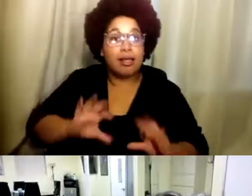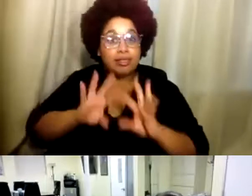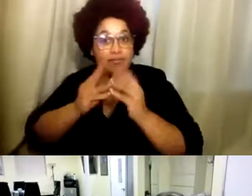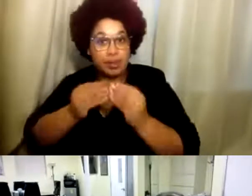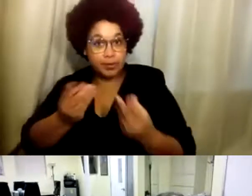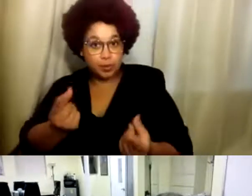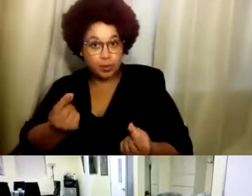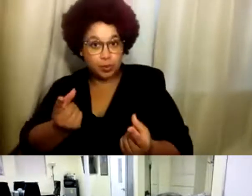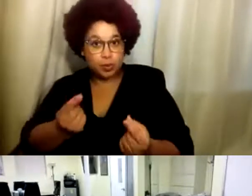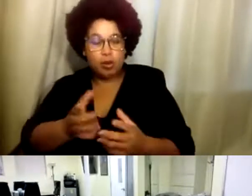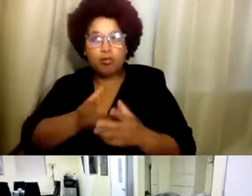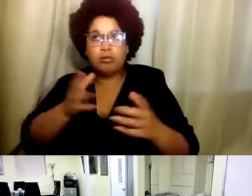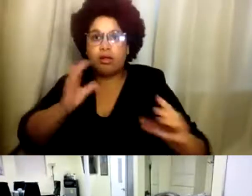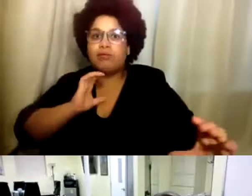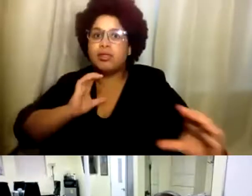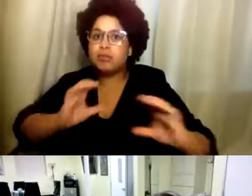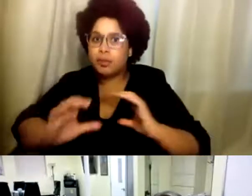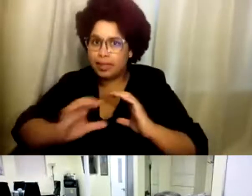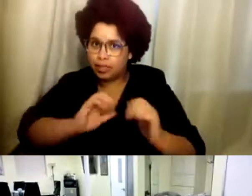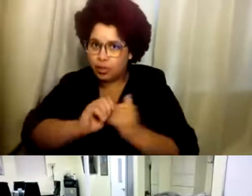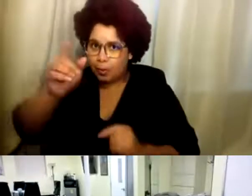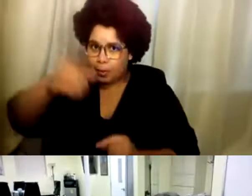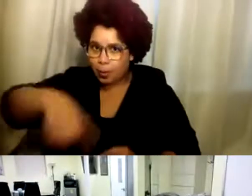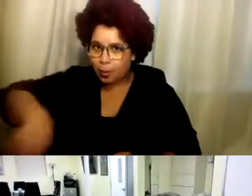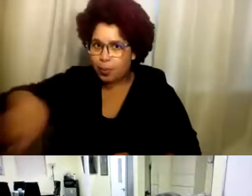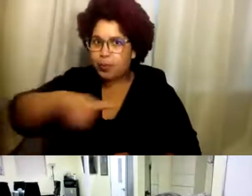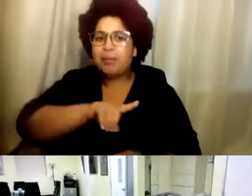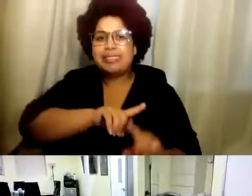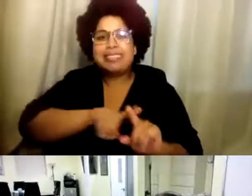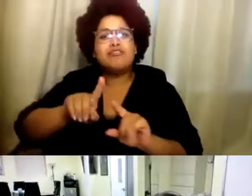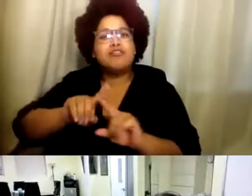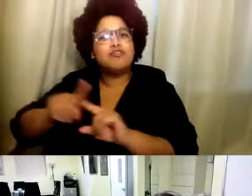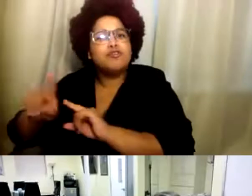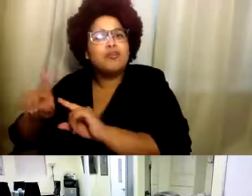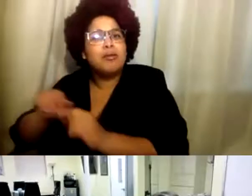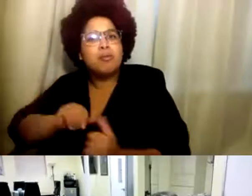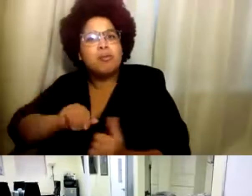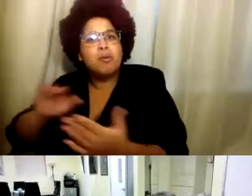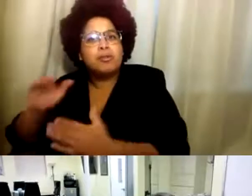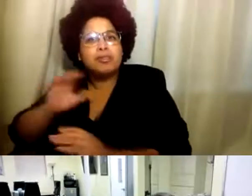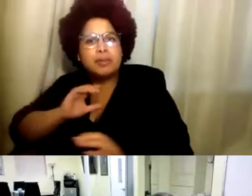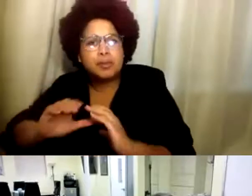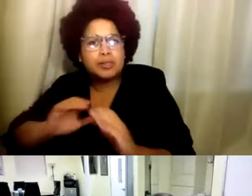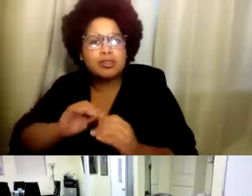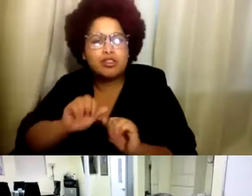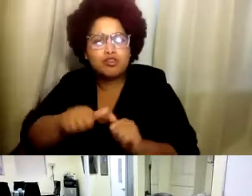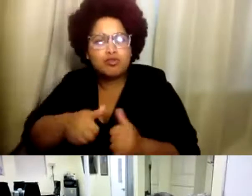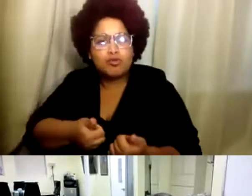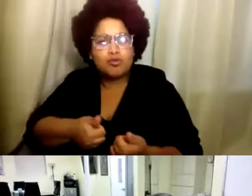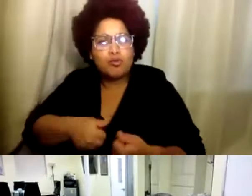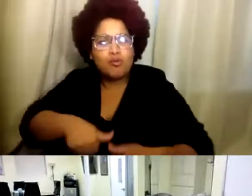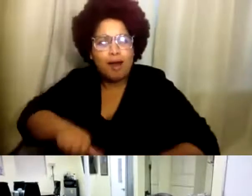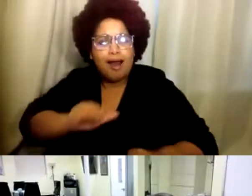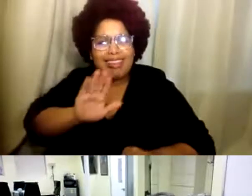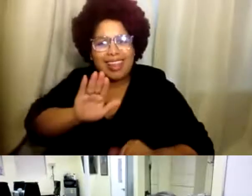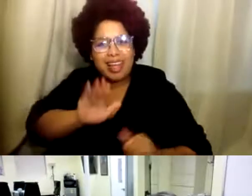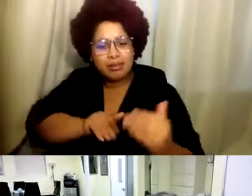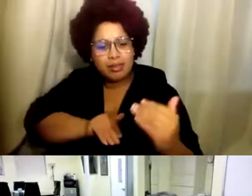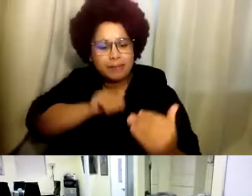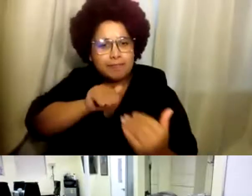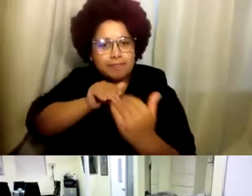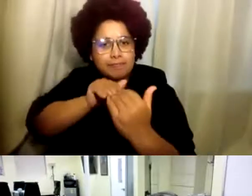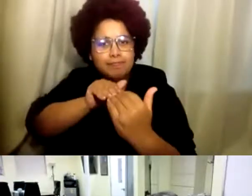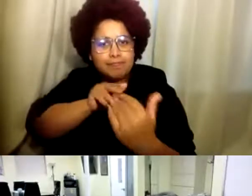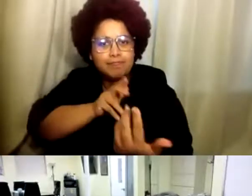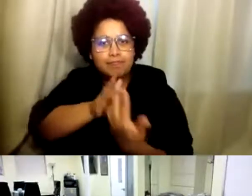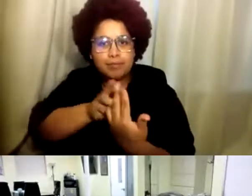again, lots of communication with them in varied methods, and really try to meet your clients where they are.